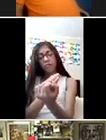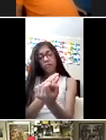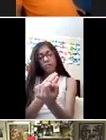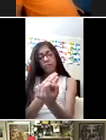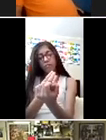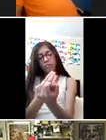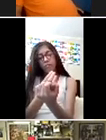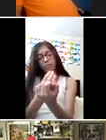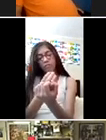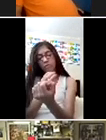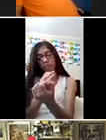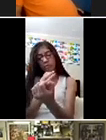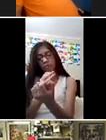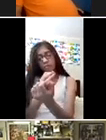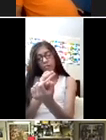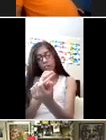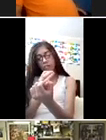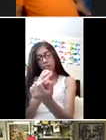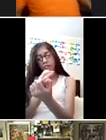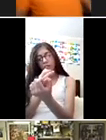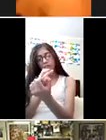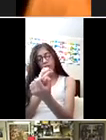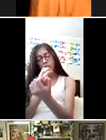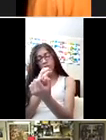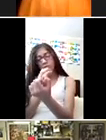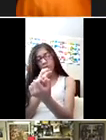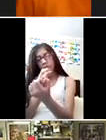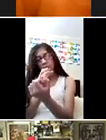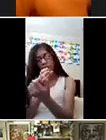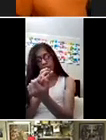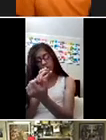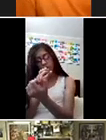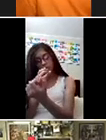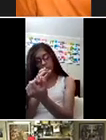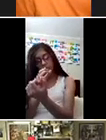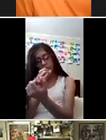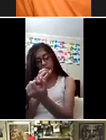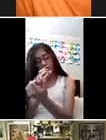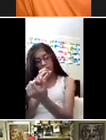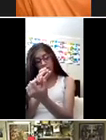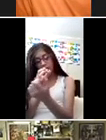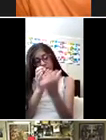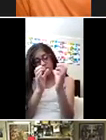plant them. They're planted. Oh, yeah. And